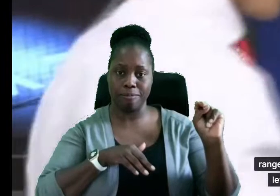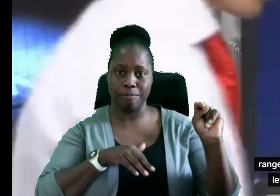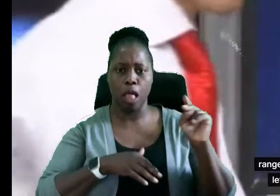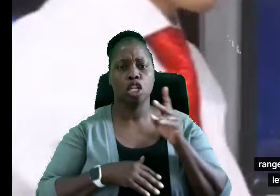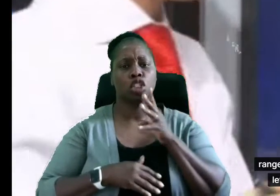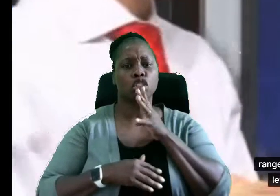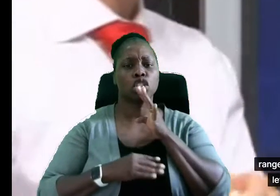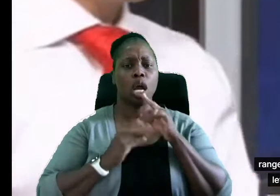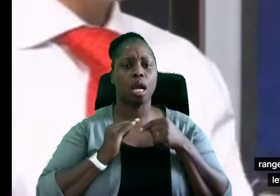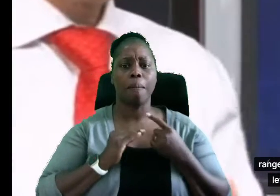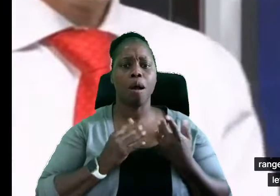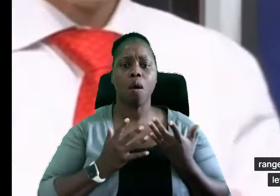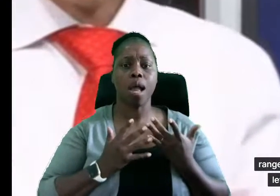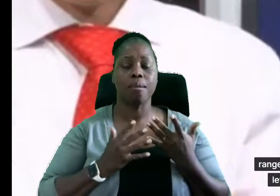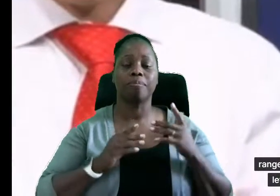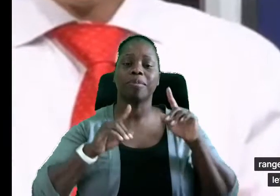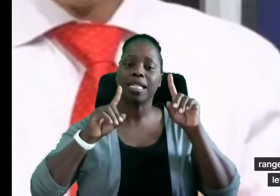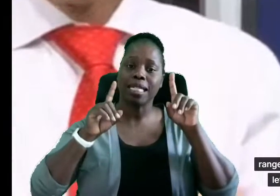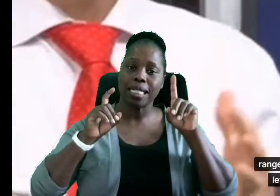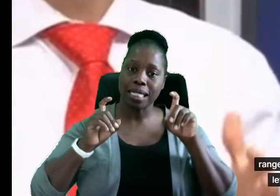So let's talk about